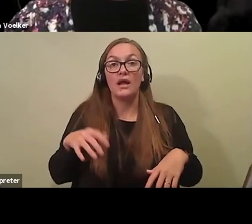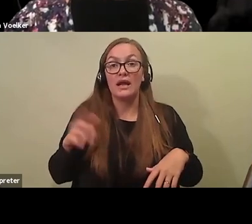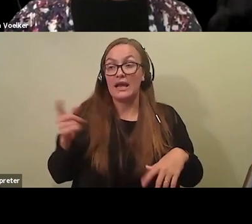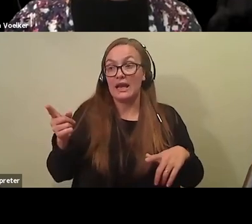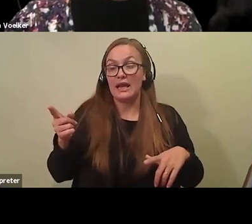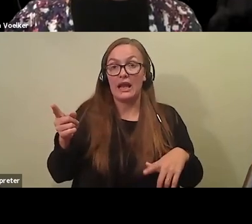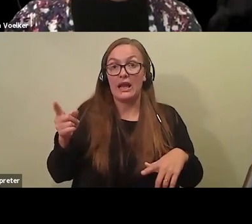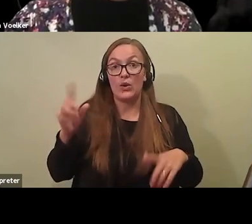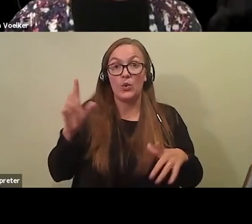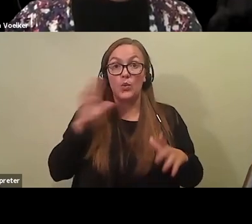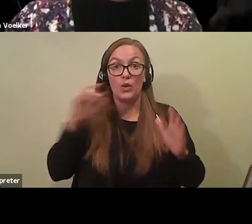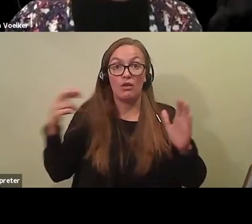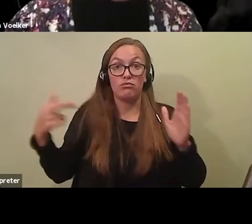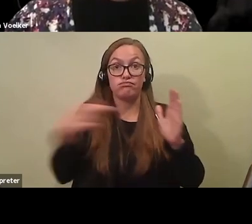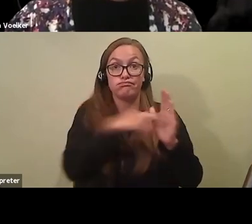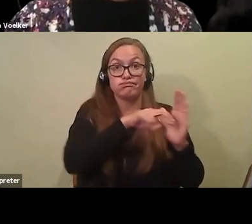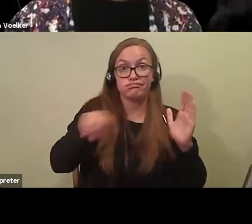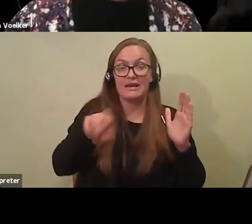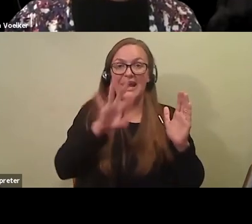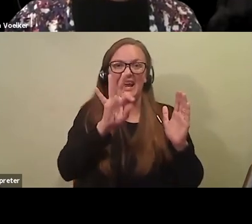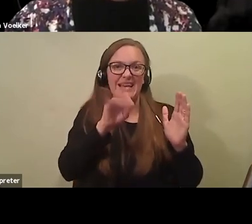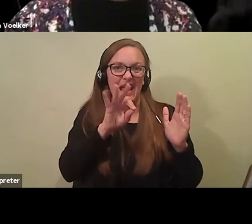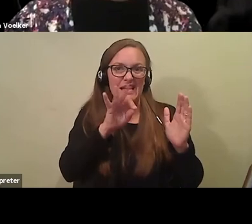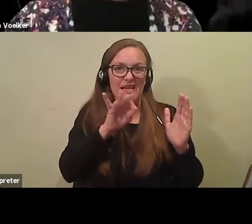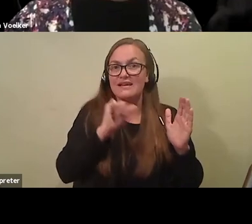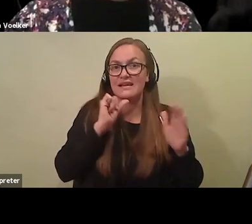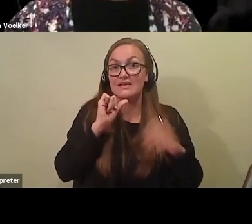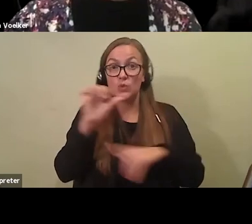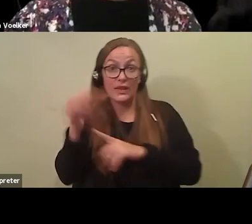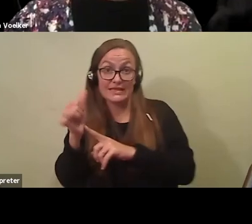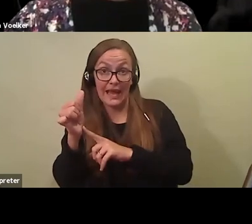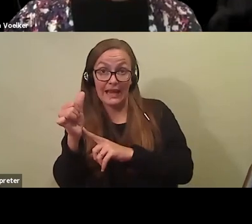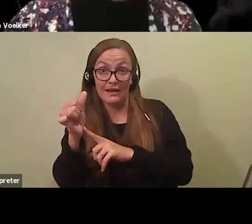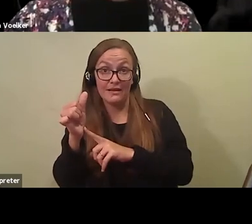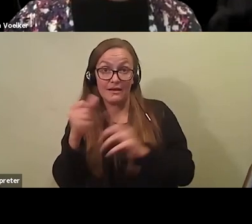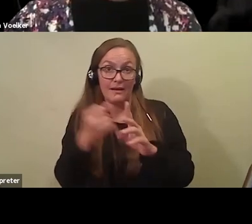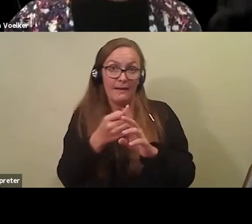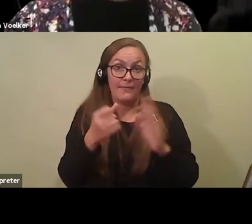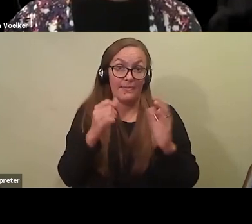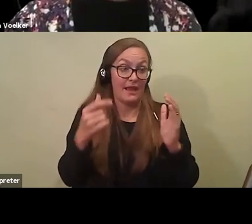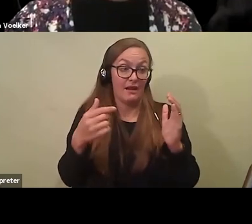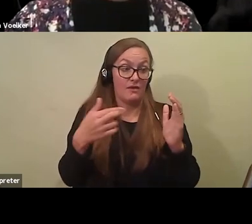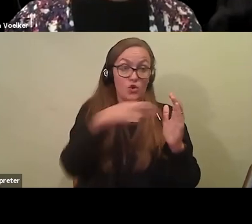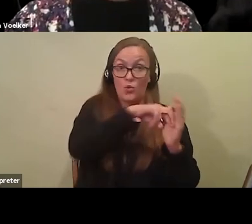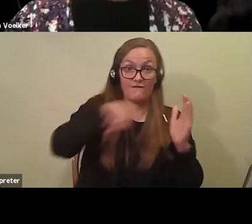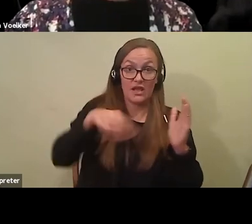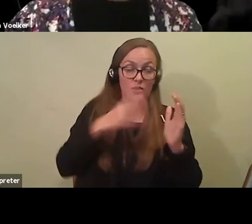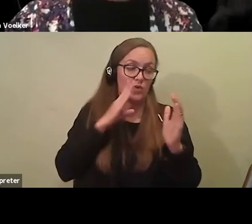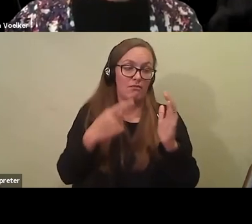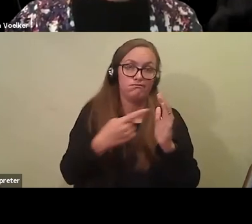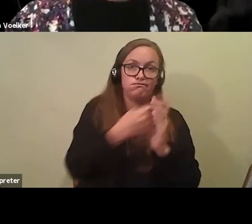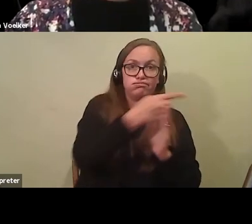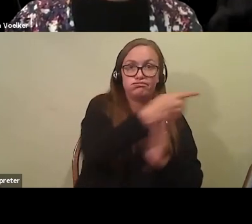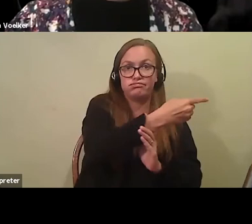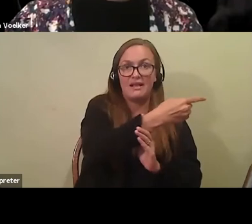So the beauty of the laser photons is that they're so-called coherent. So that means that all the lights in